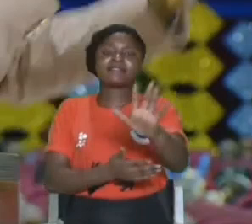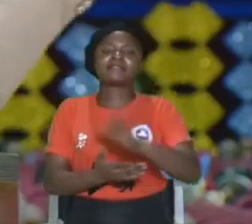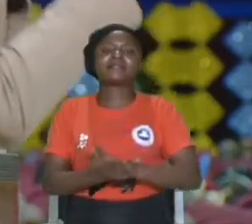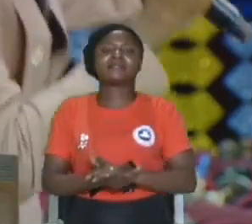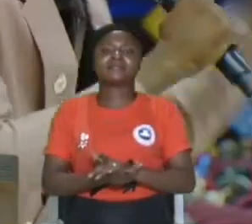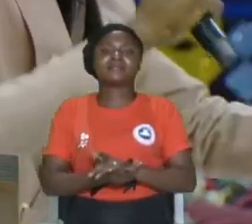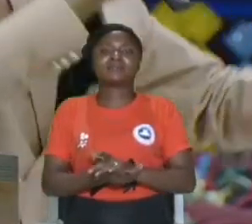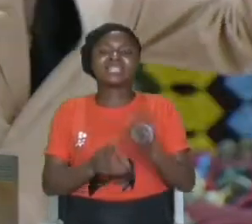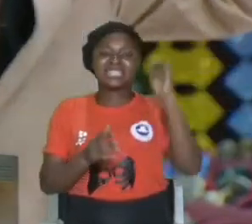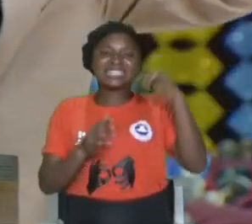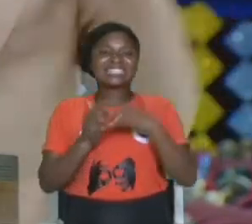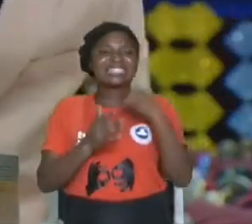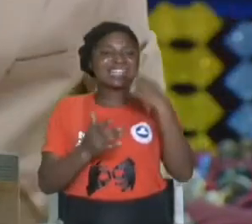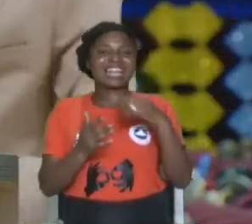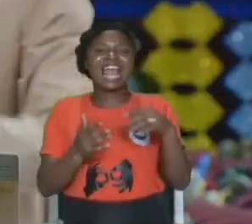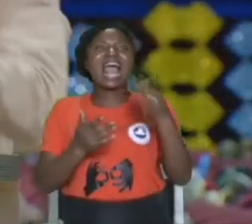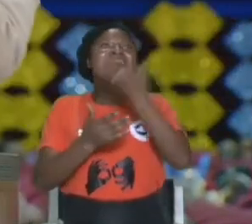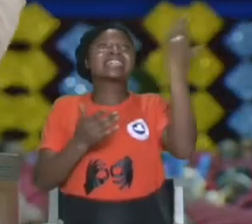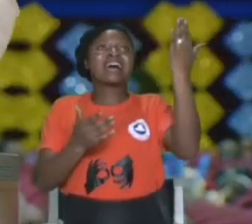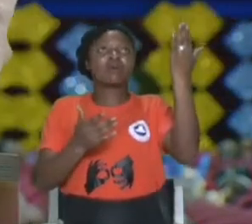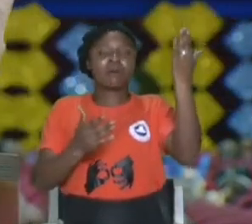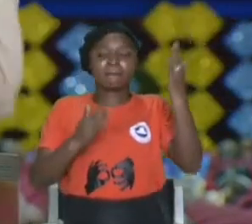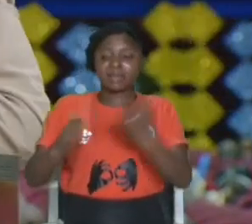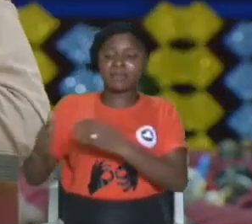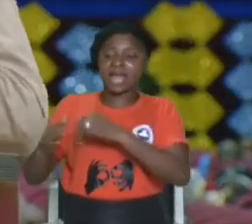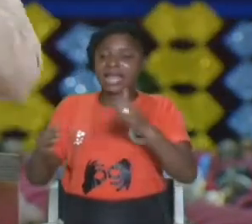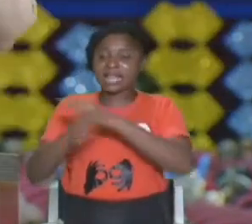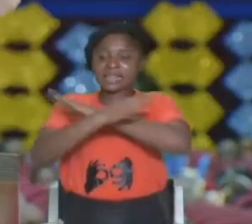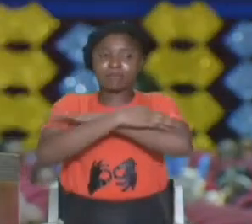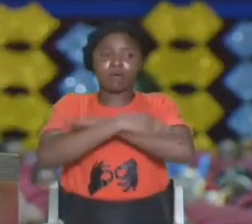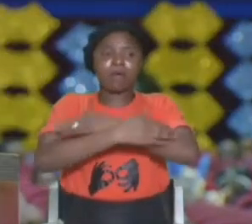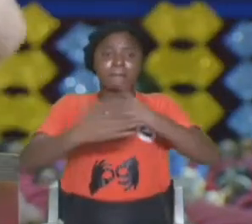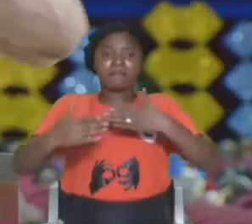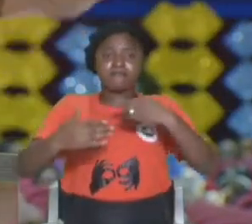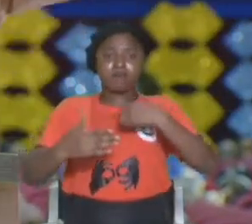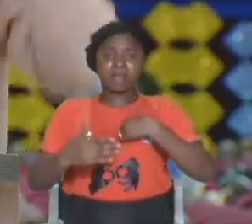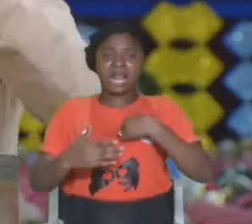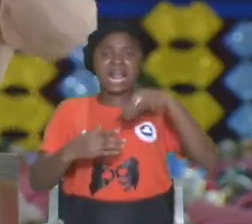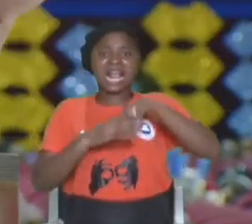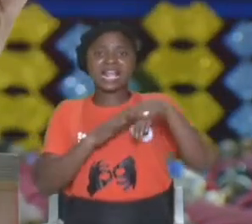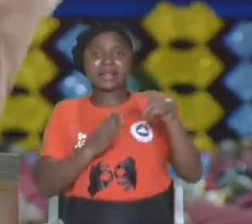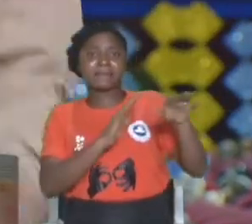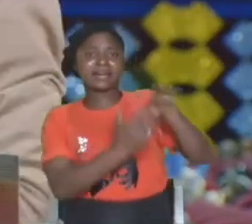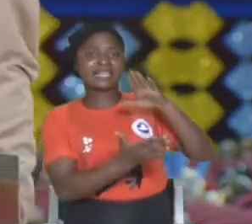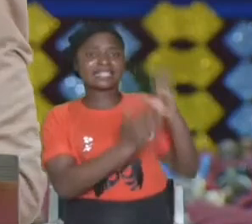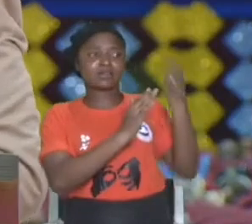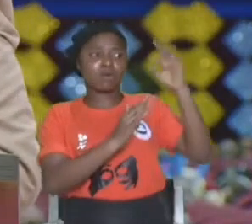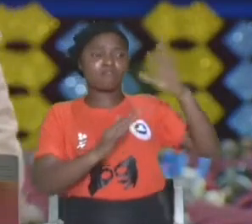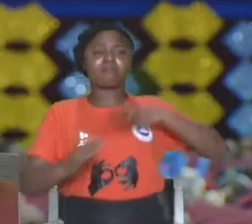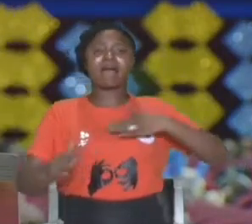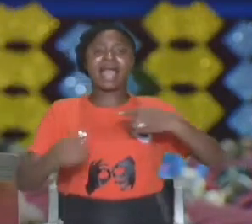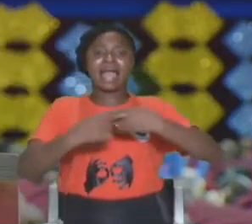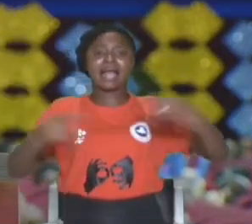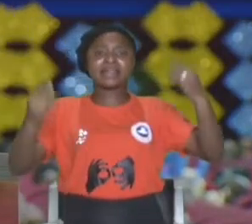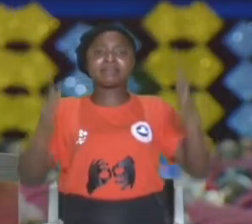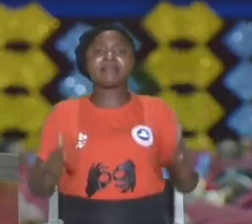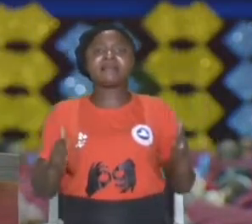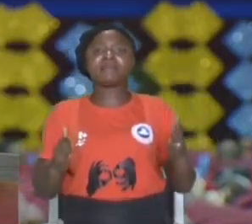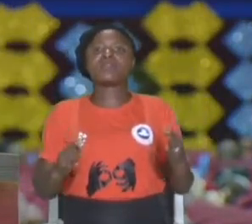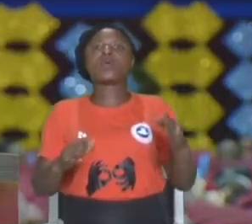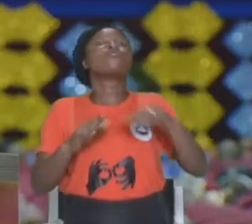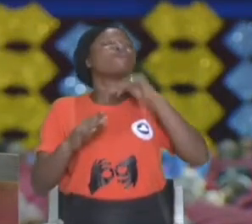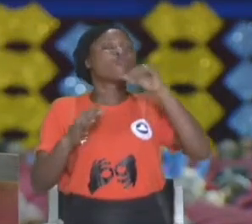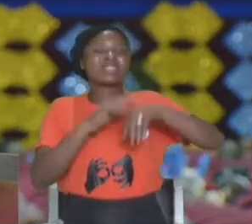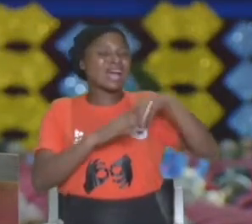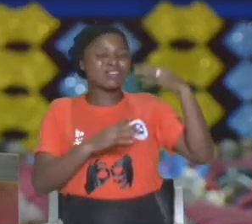Psalm 23 verse 5. It says, "Thou preparest a table before me in the presence," not out